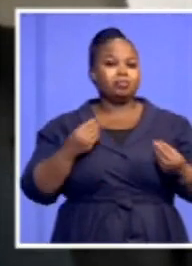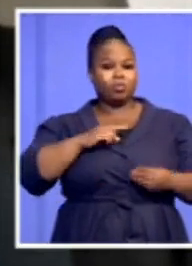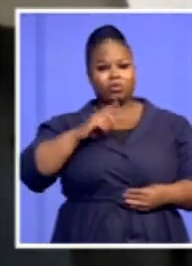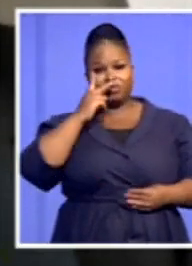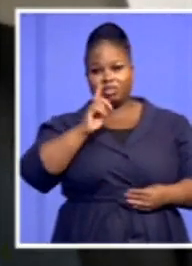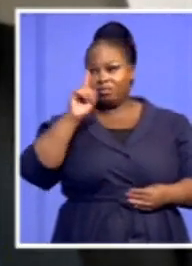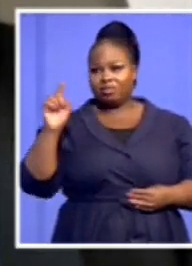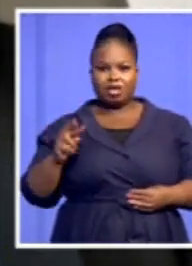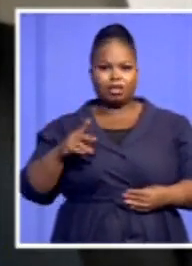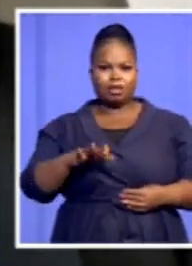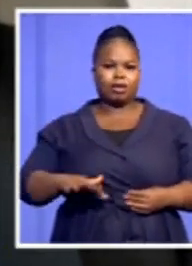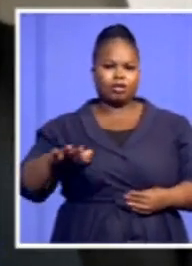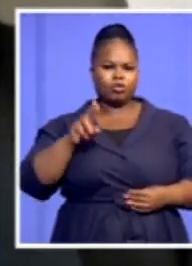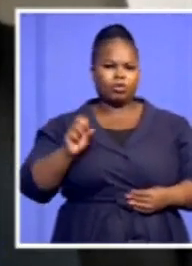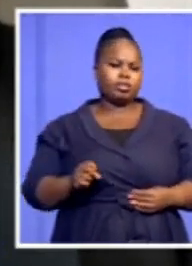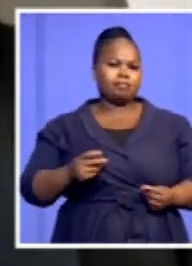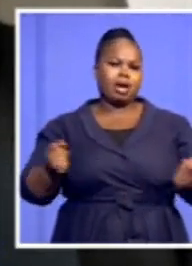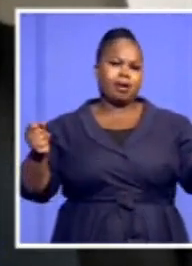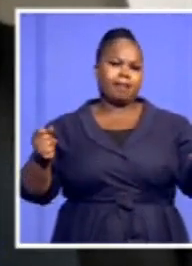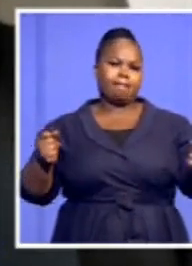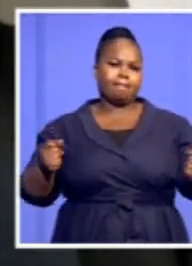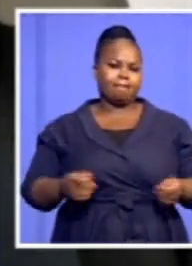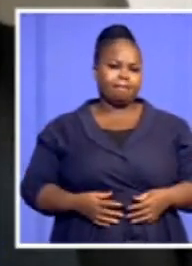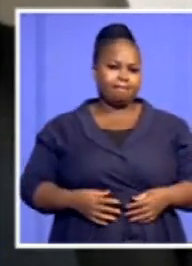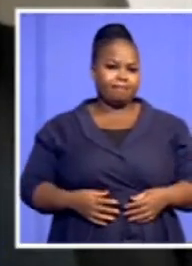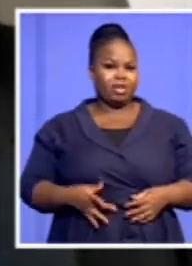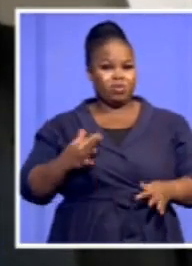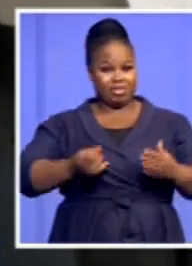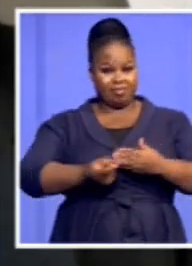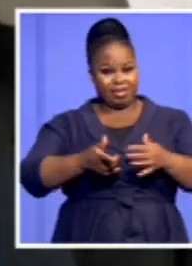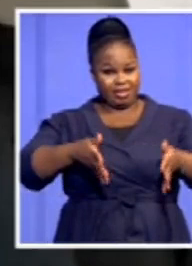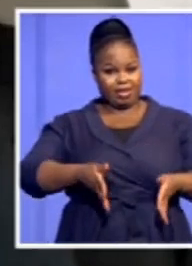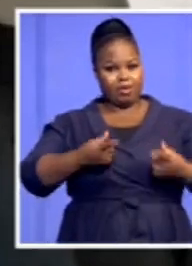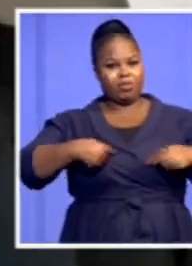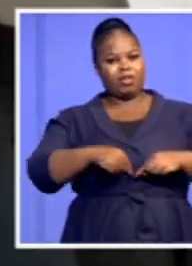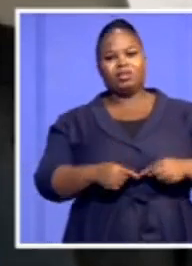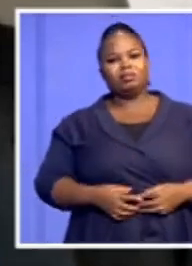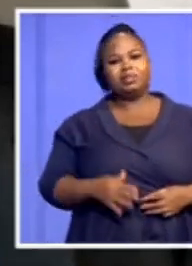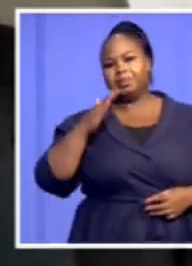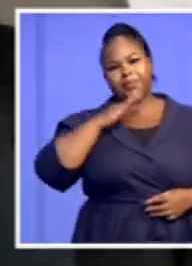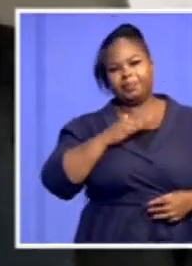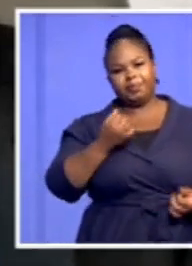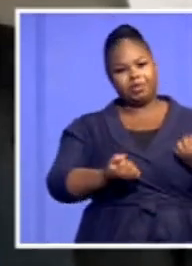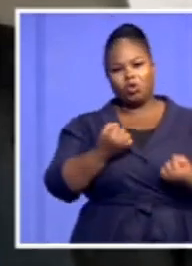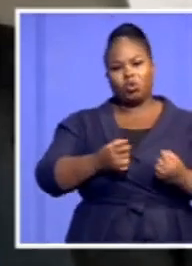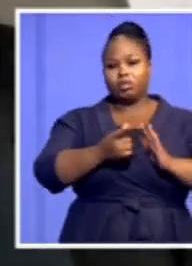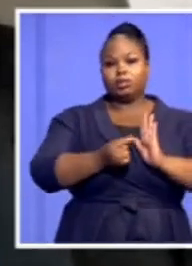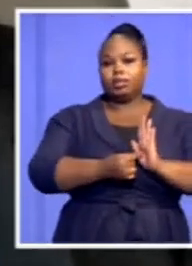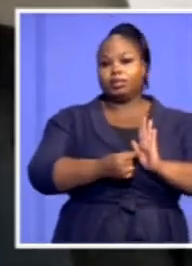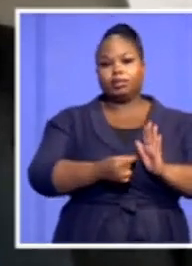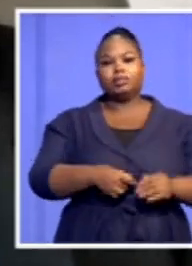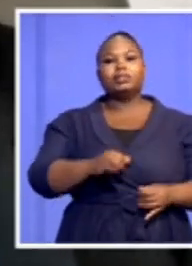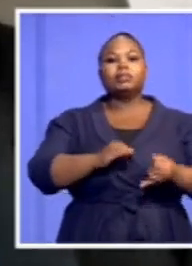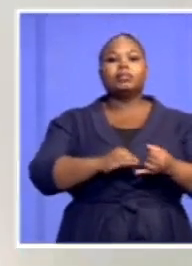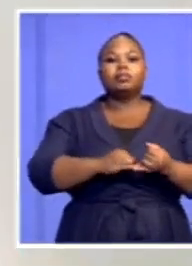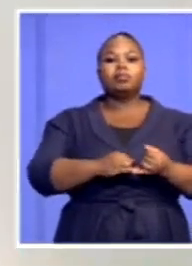lot quicker. What's happening with us is that we don't have a trial date until September of